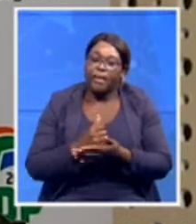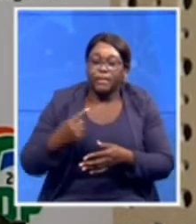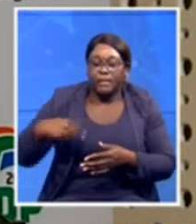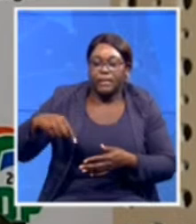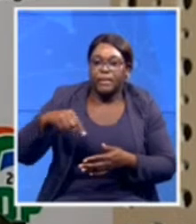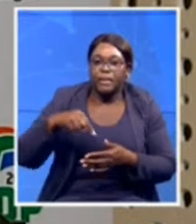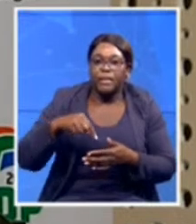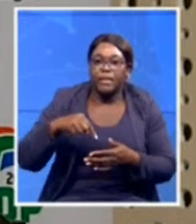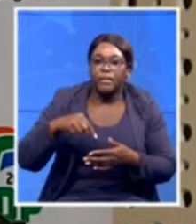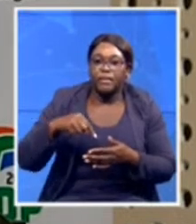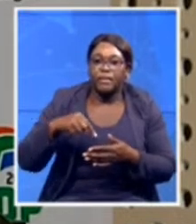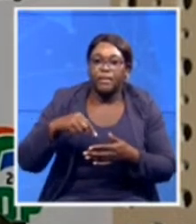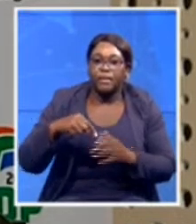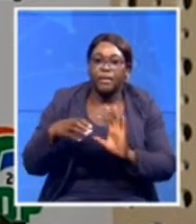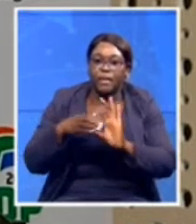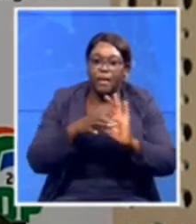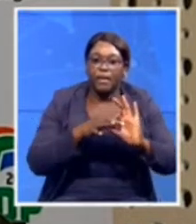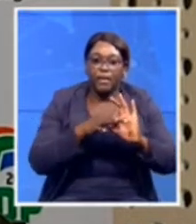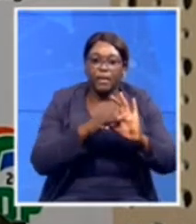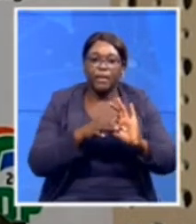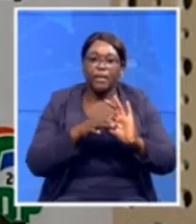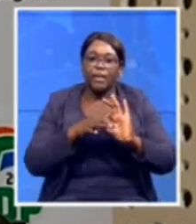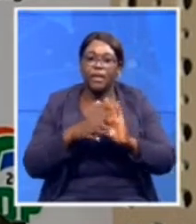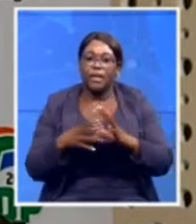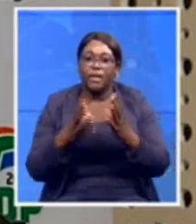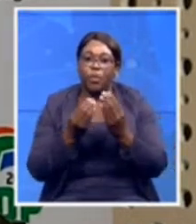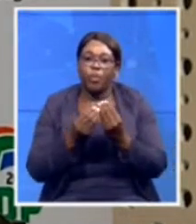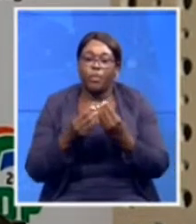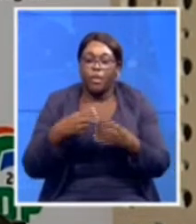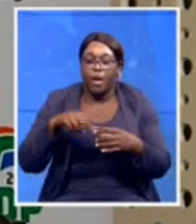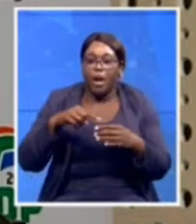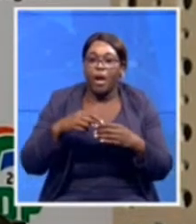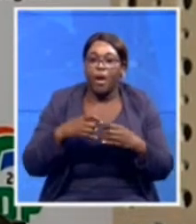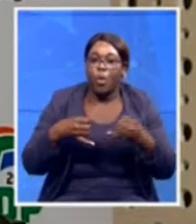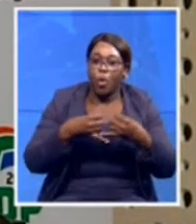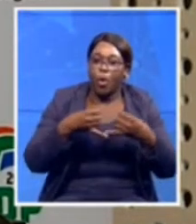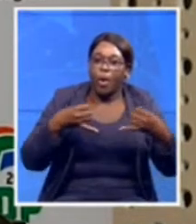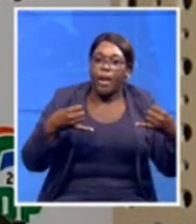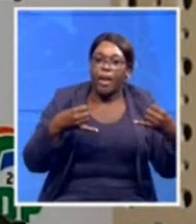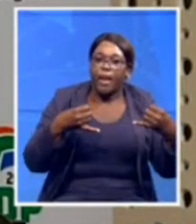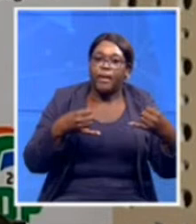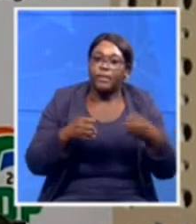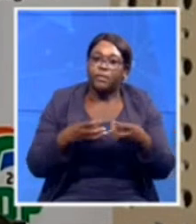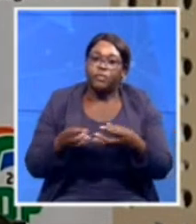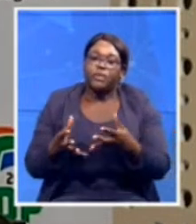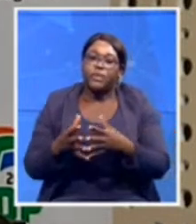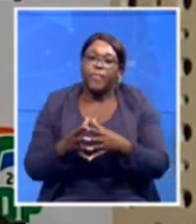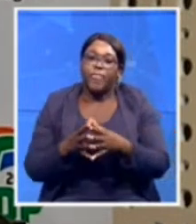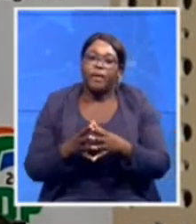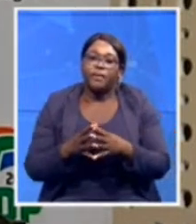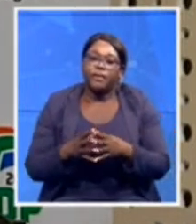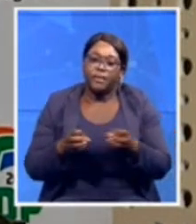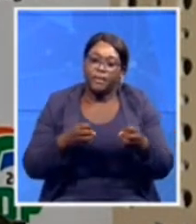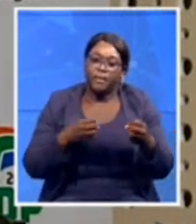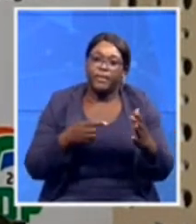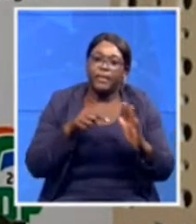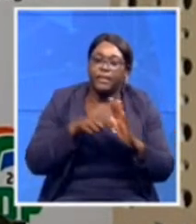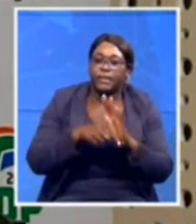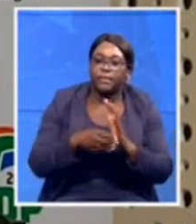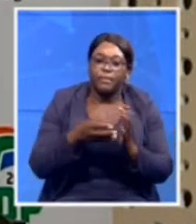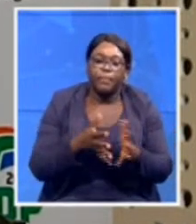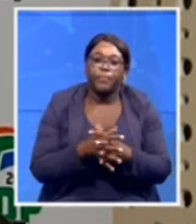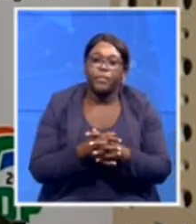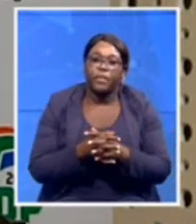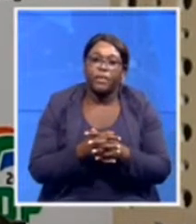online distributors. That's the self-classification provision. The Chairperson has given you detail there. But the other provision that we needed to share with you is